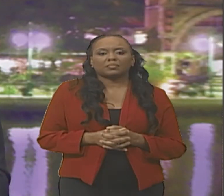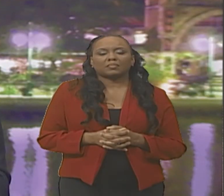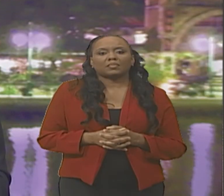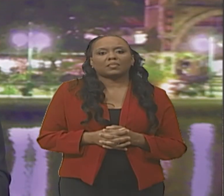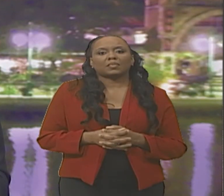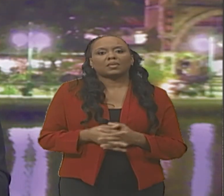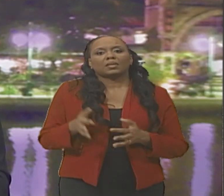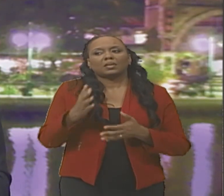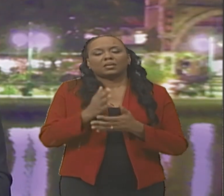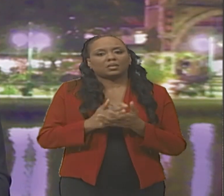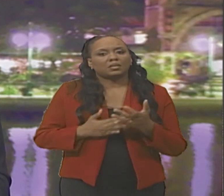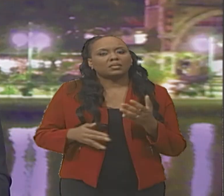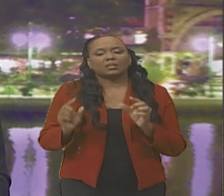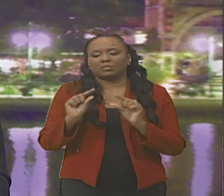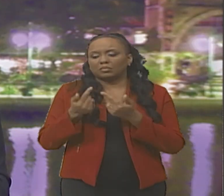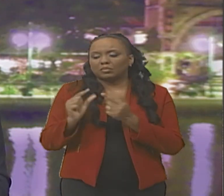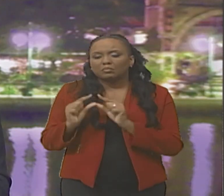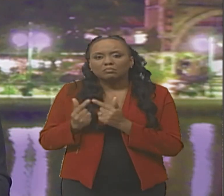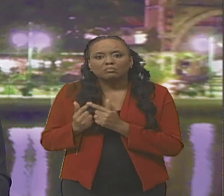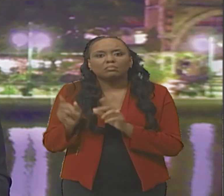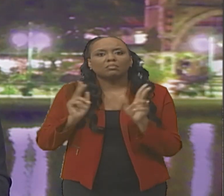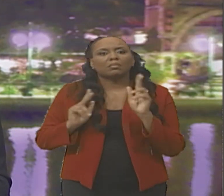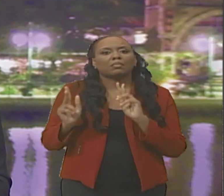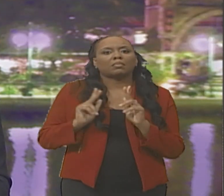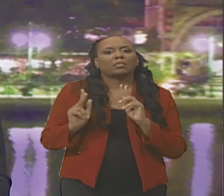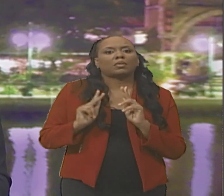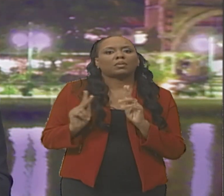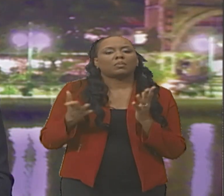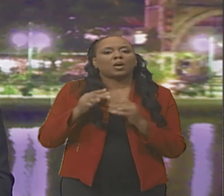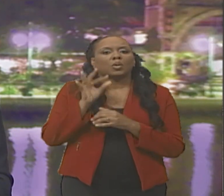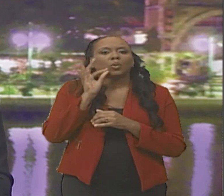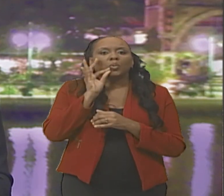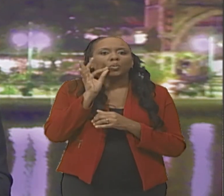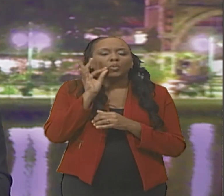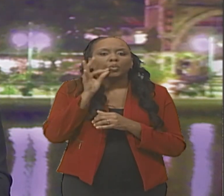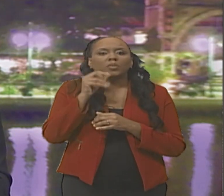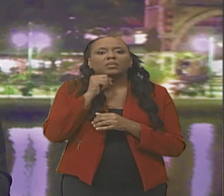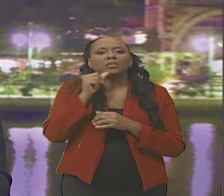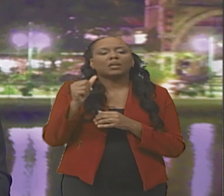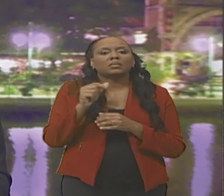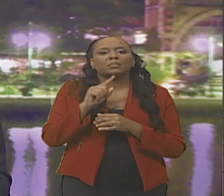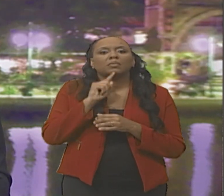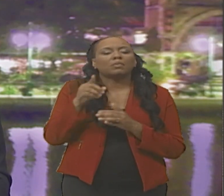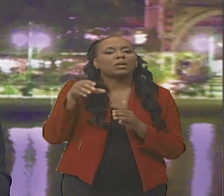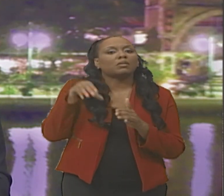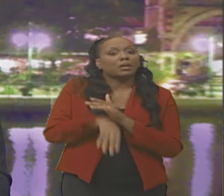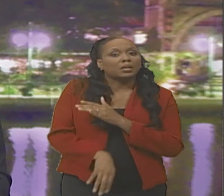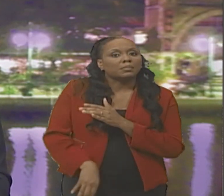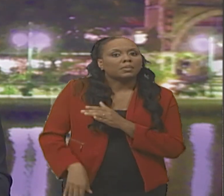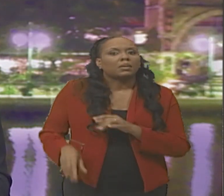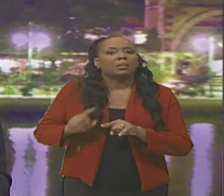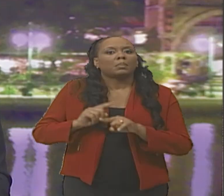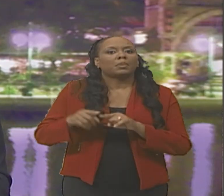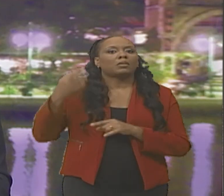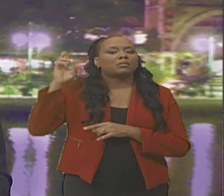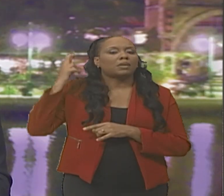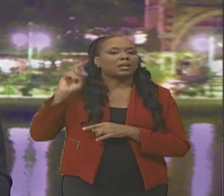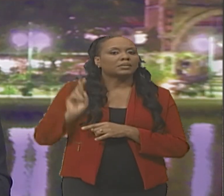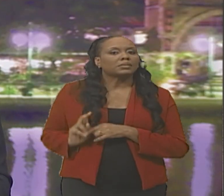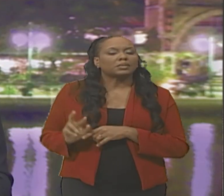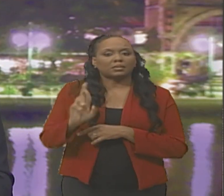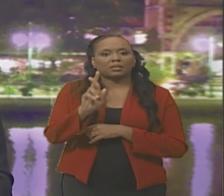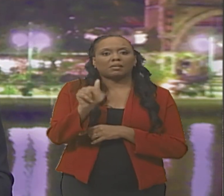Amid suggestions in some circles that cannabis can be decriminalized, the local Rastafari community is calling for its